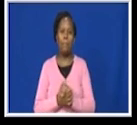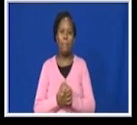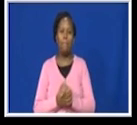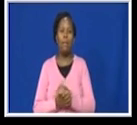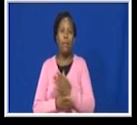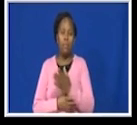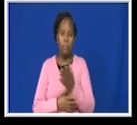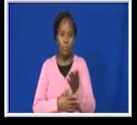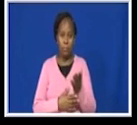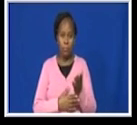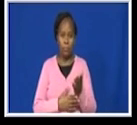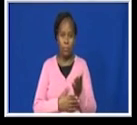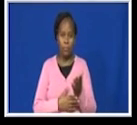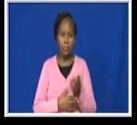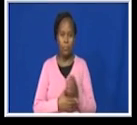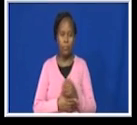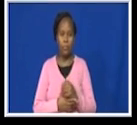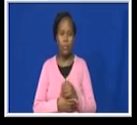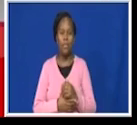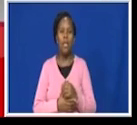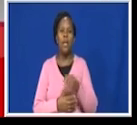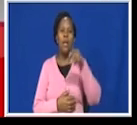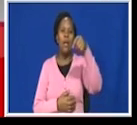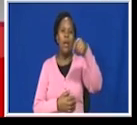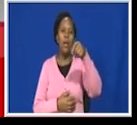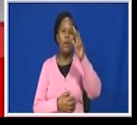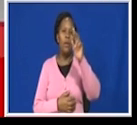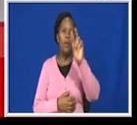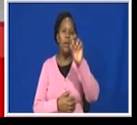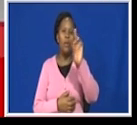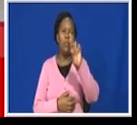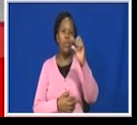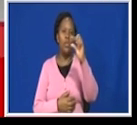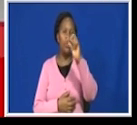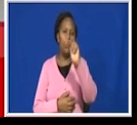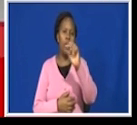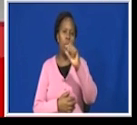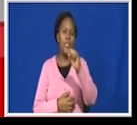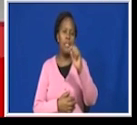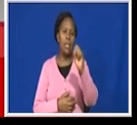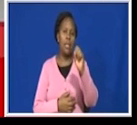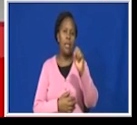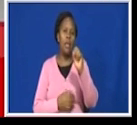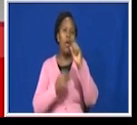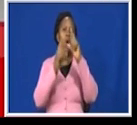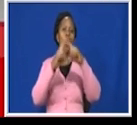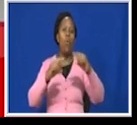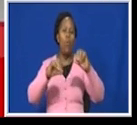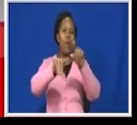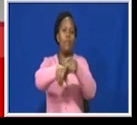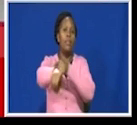These ones are the frequency, wavelength, and amplitude.